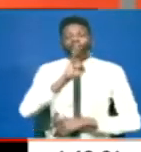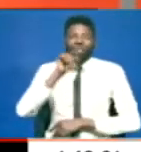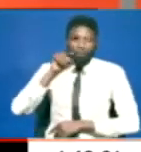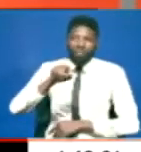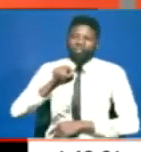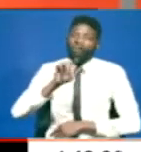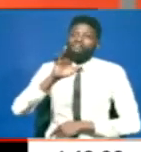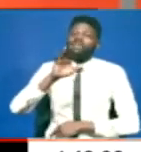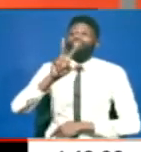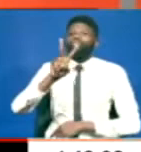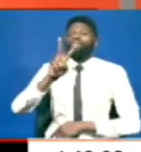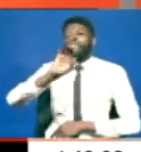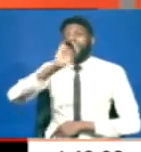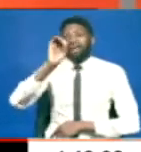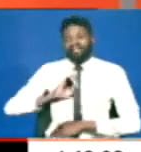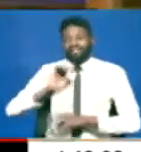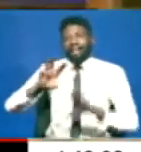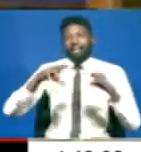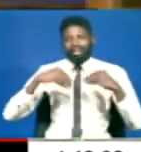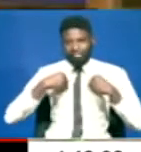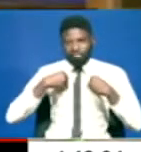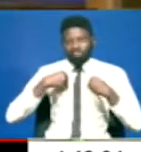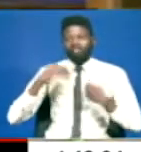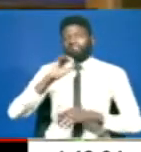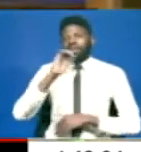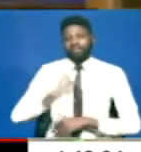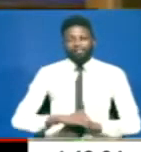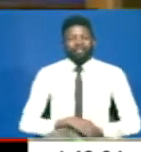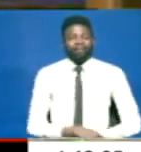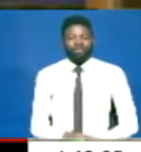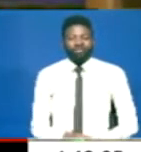84.52% acceptance rate.